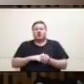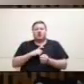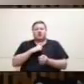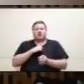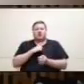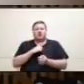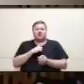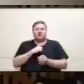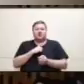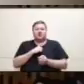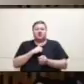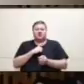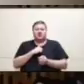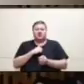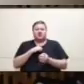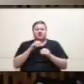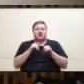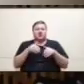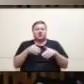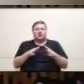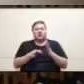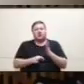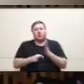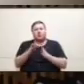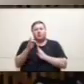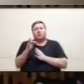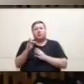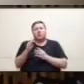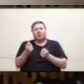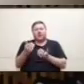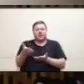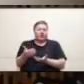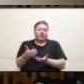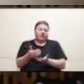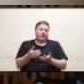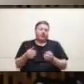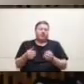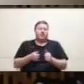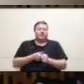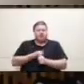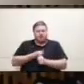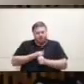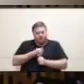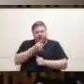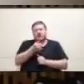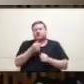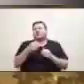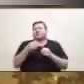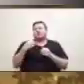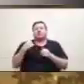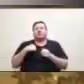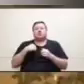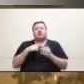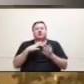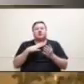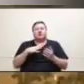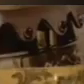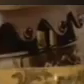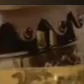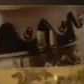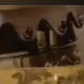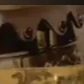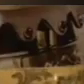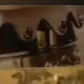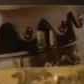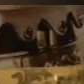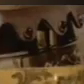with that, we will be able to see an improvement in terms of the revenue of the municipality. Thanks. Thank you. The guys in charge